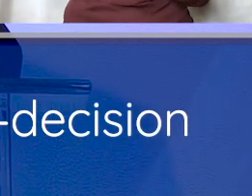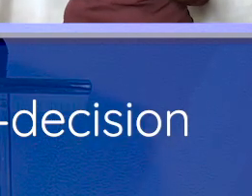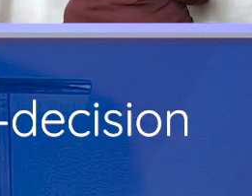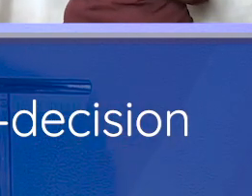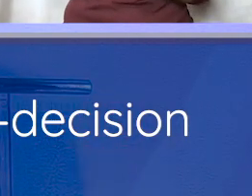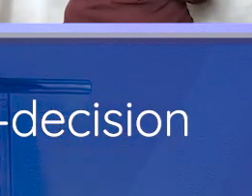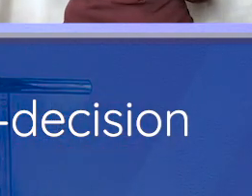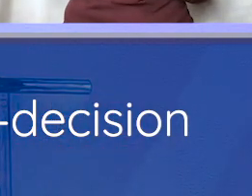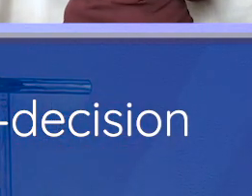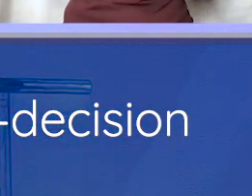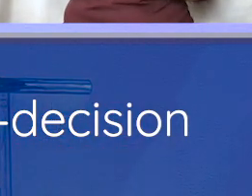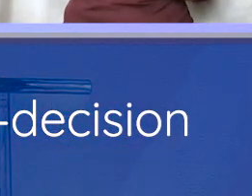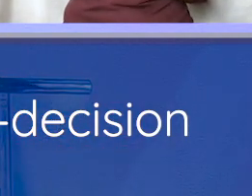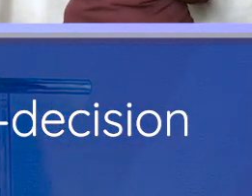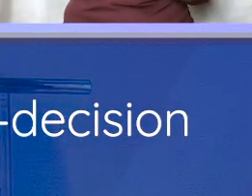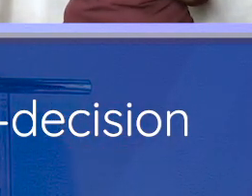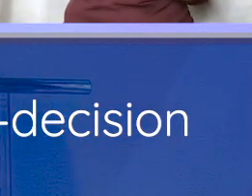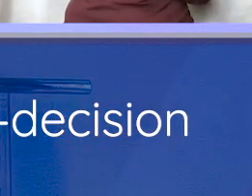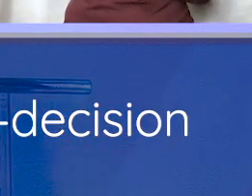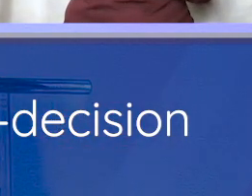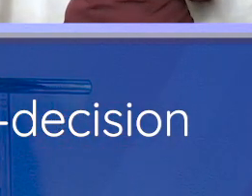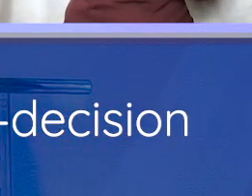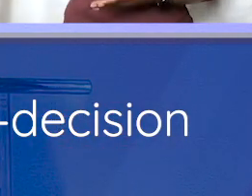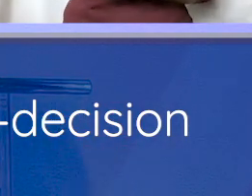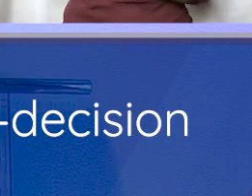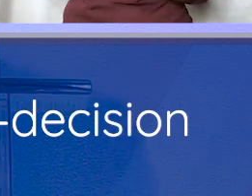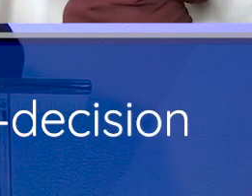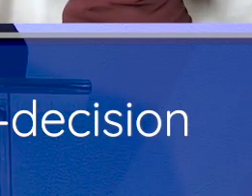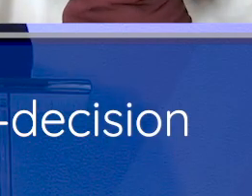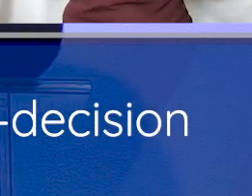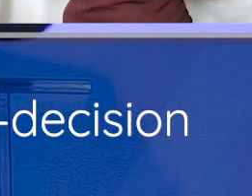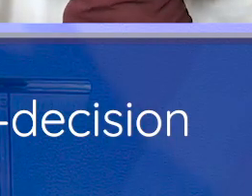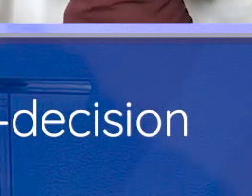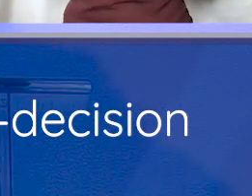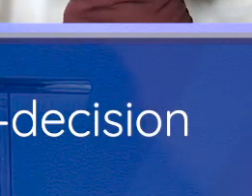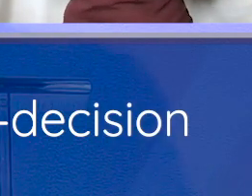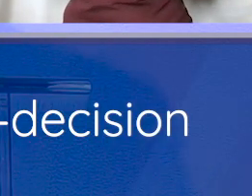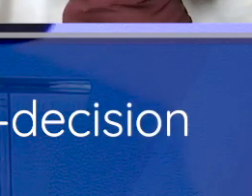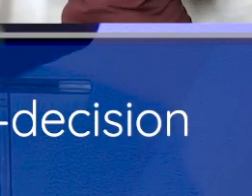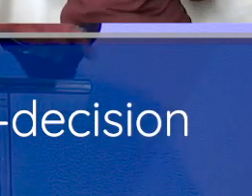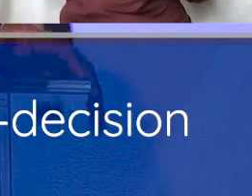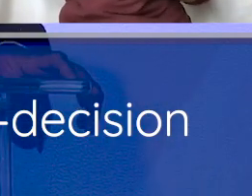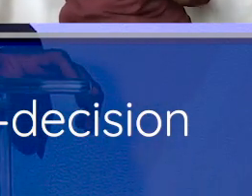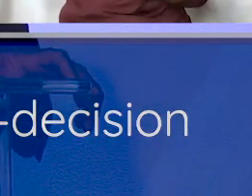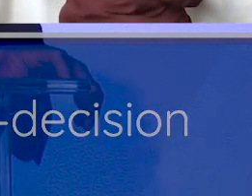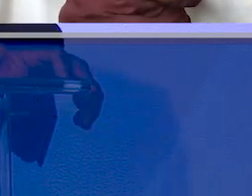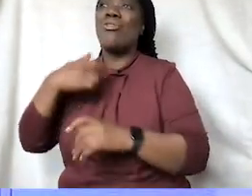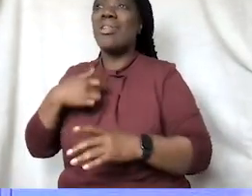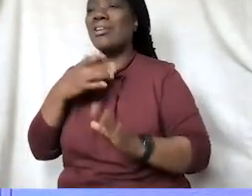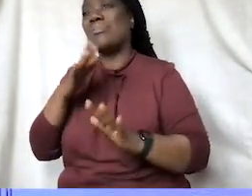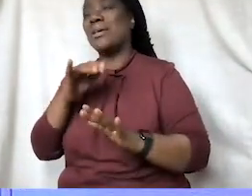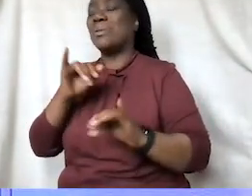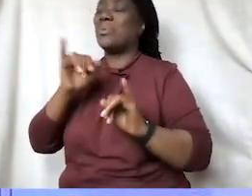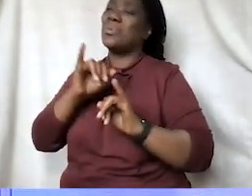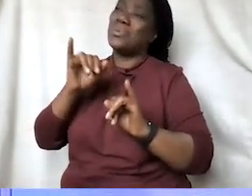stream, and why not fill up the decision card? Your life may be in ruin. Yes,